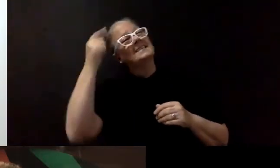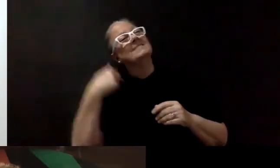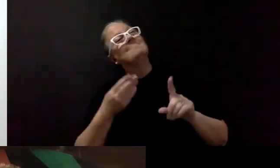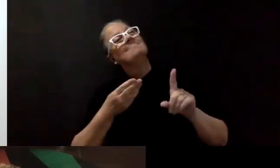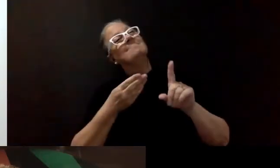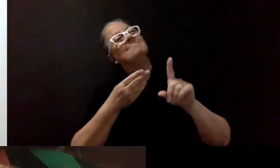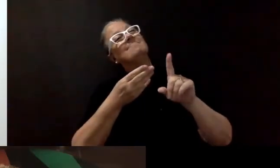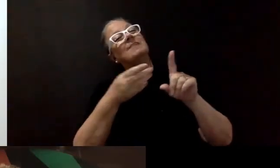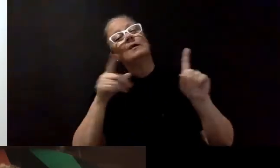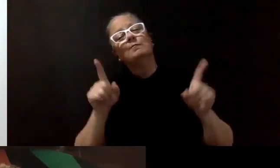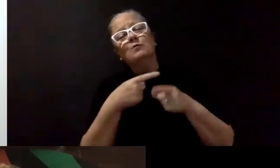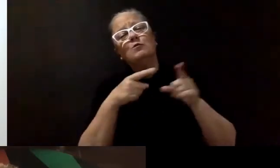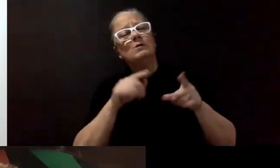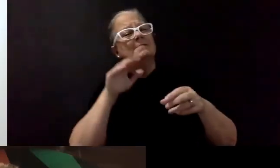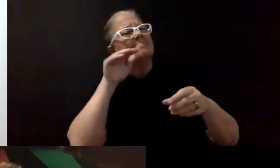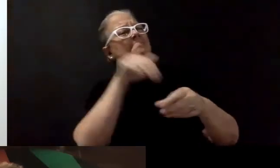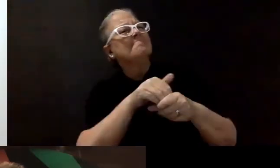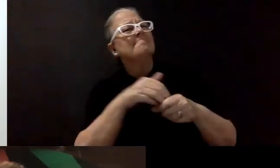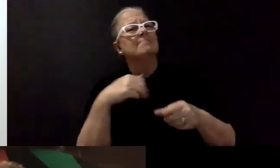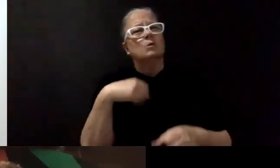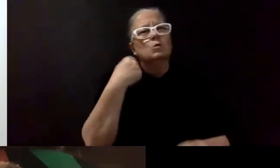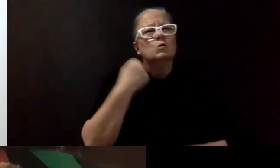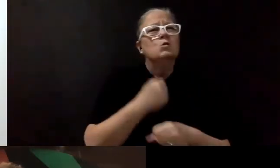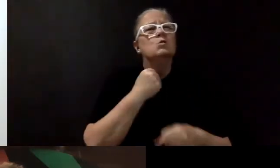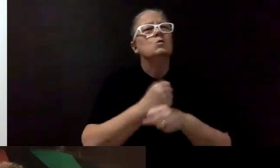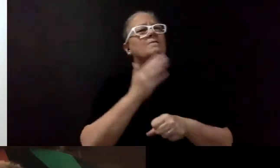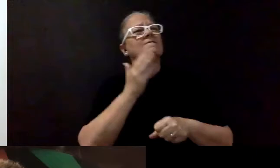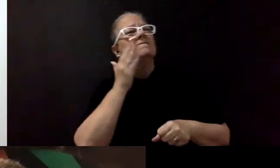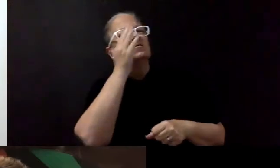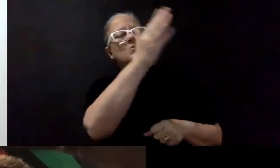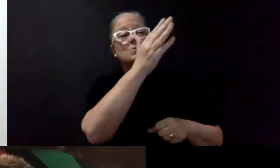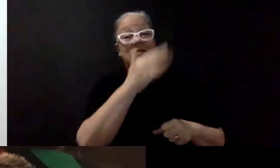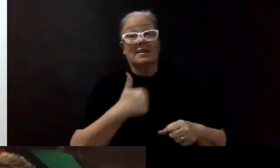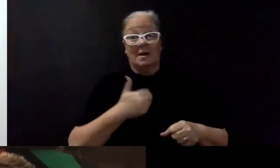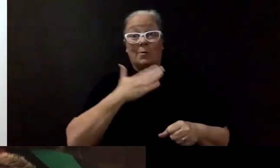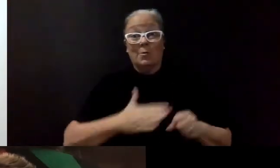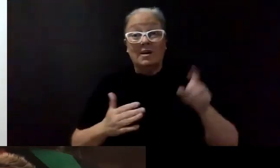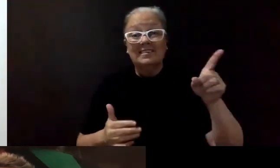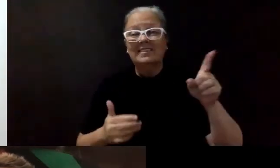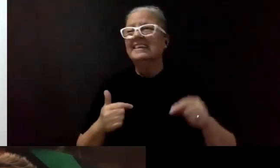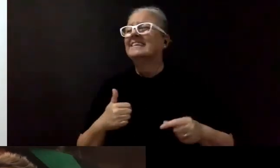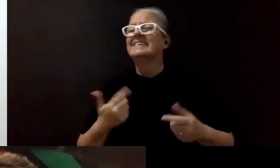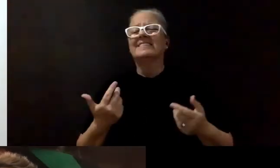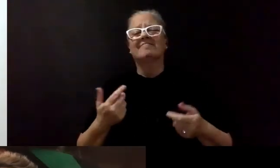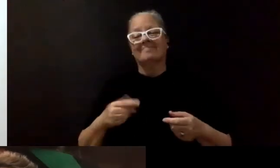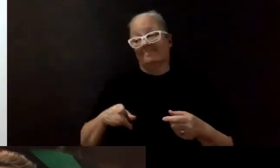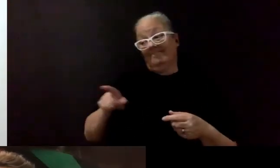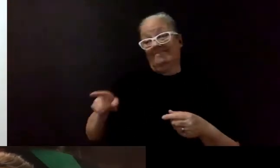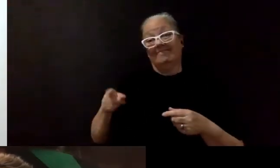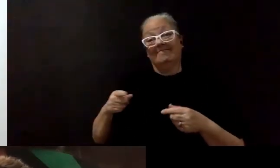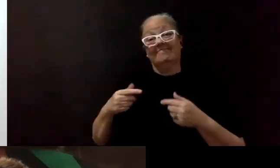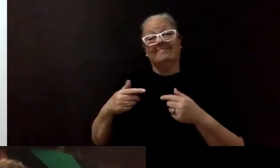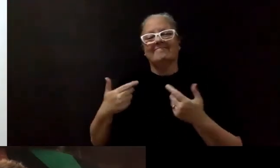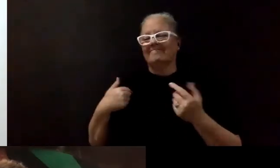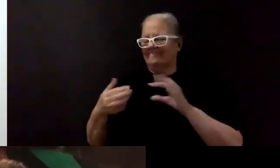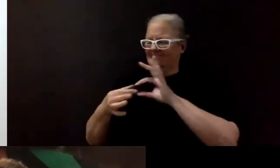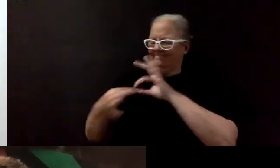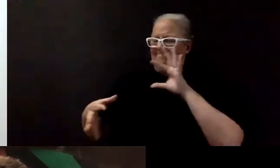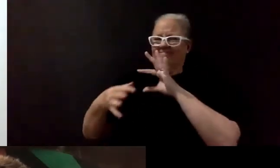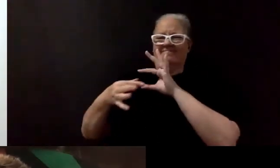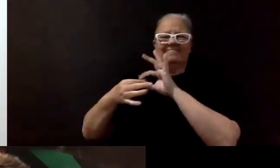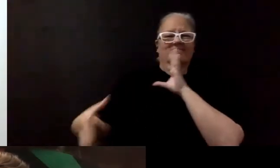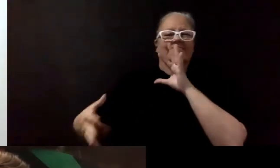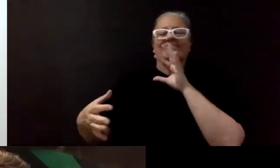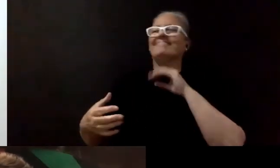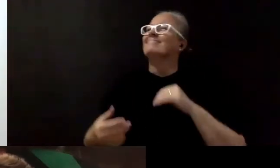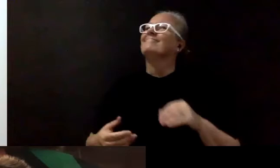do. And so that caused this really horrible disconnect for me. I felt like the system wanted me to